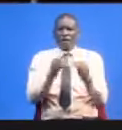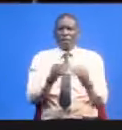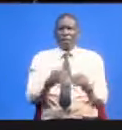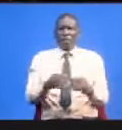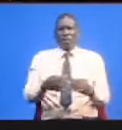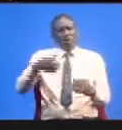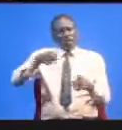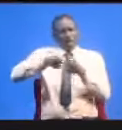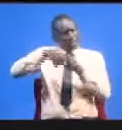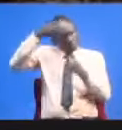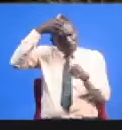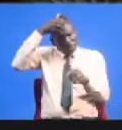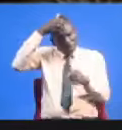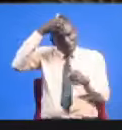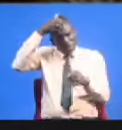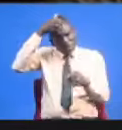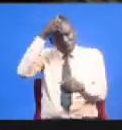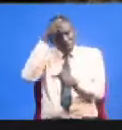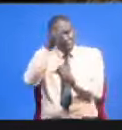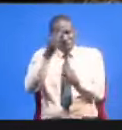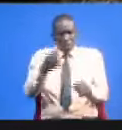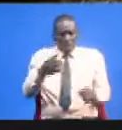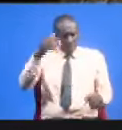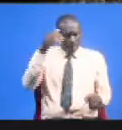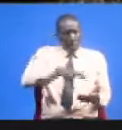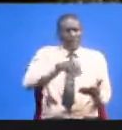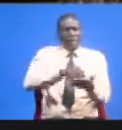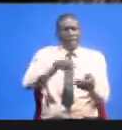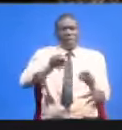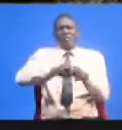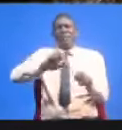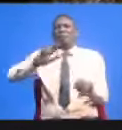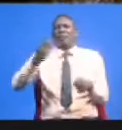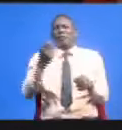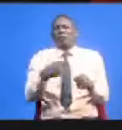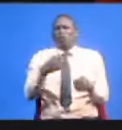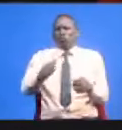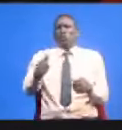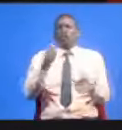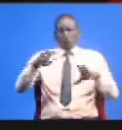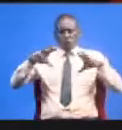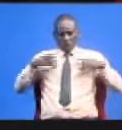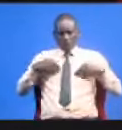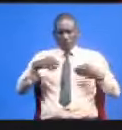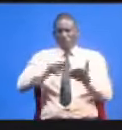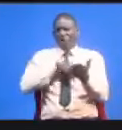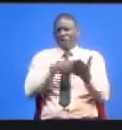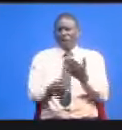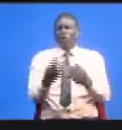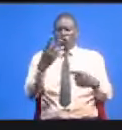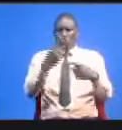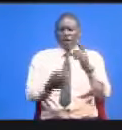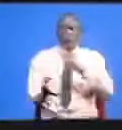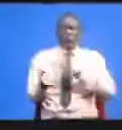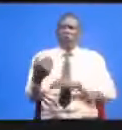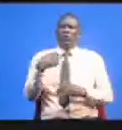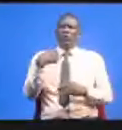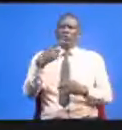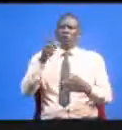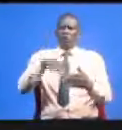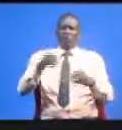as Trump made an extraordinary comeback for a president who refused to accept defeat 4 years ago, claiming there